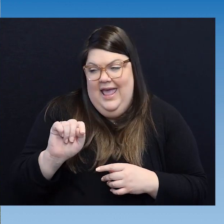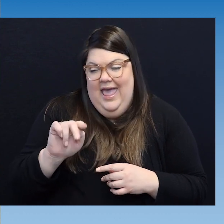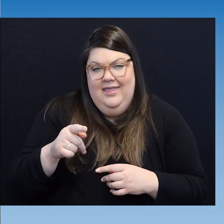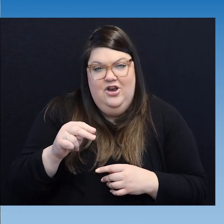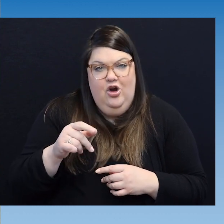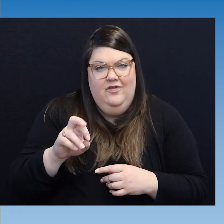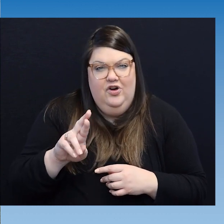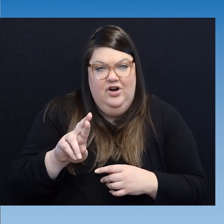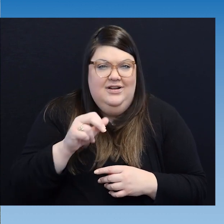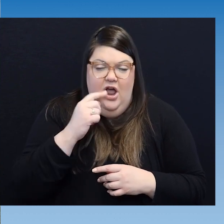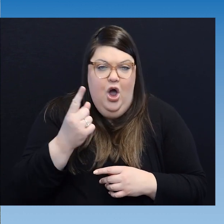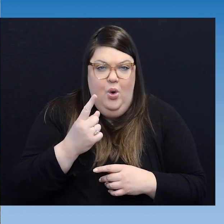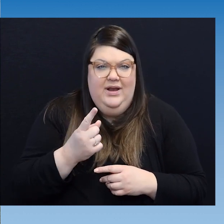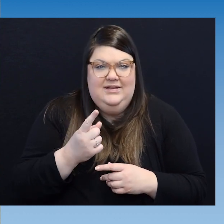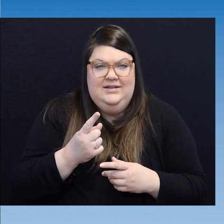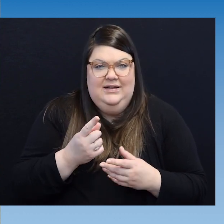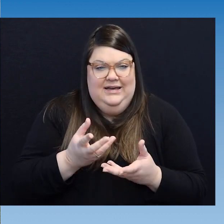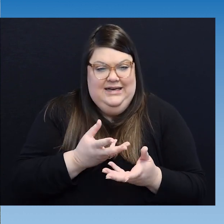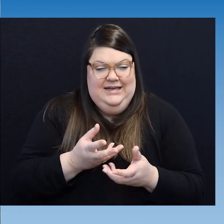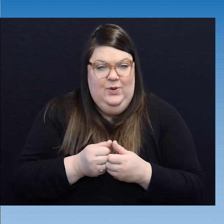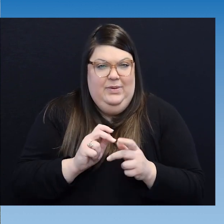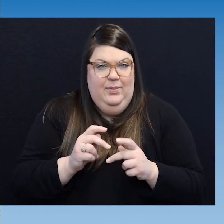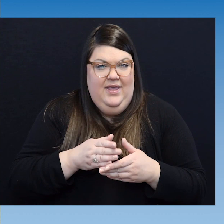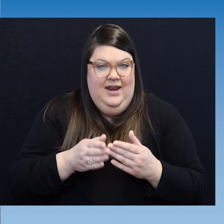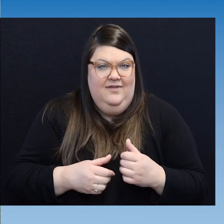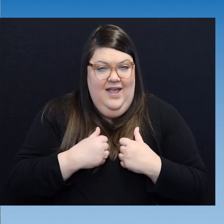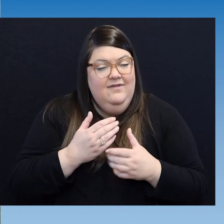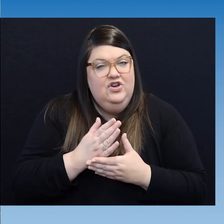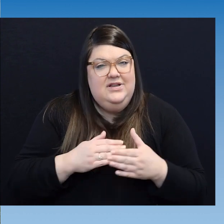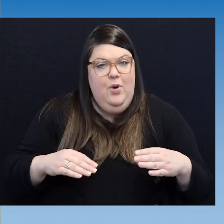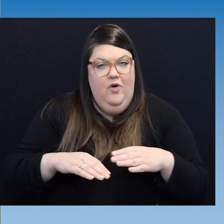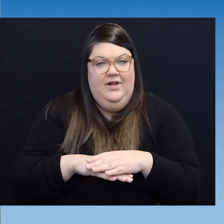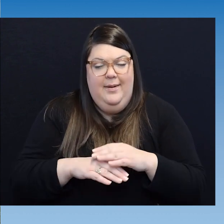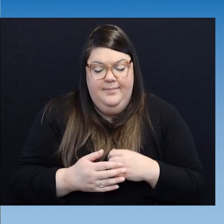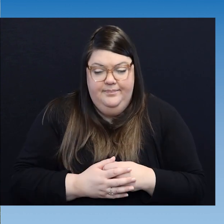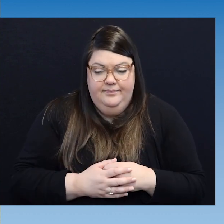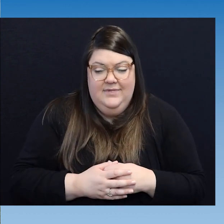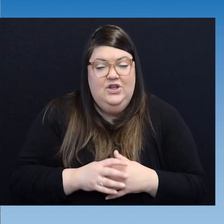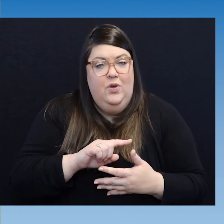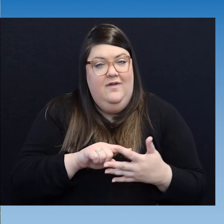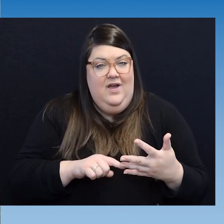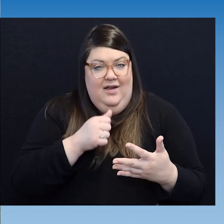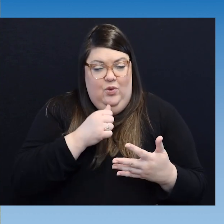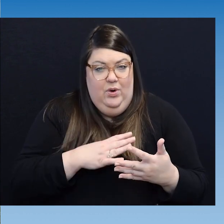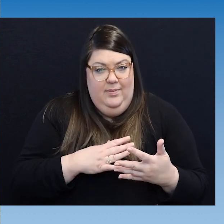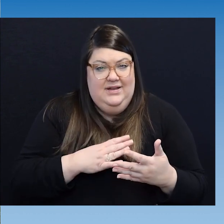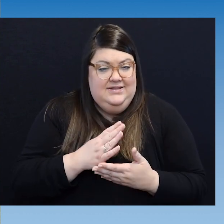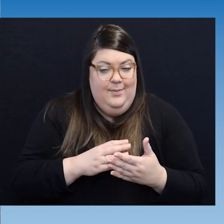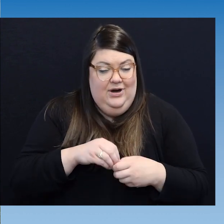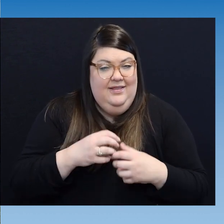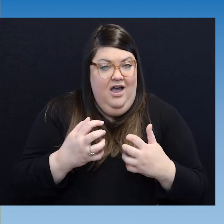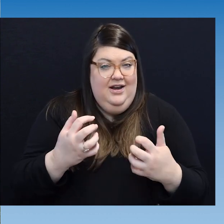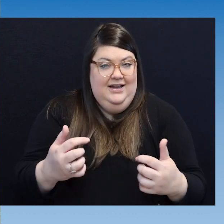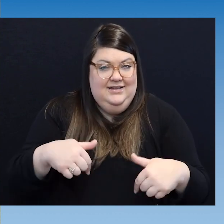people at end of life, there's some overlap. And I just have to say that the five women, some of whom are in the audience